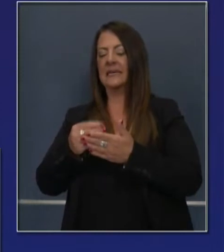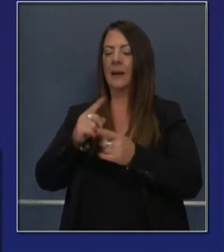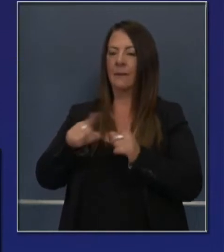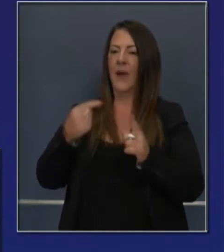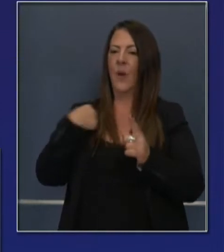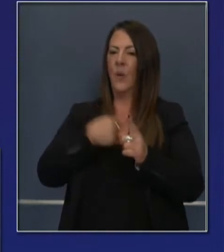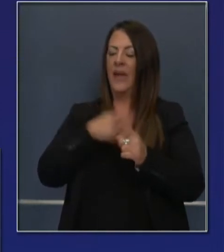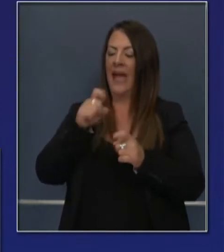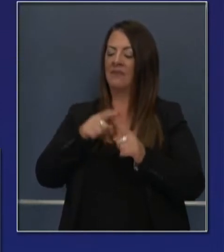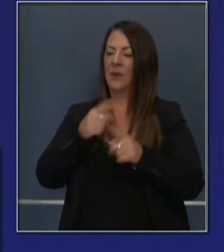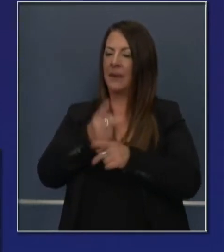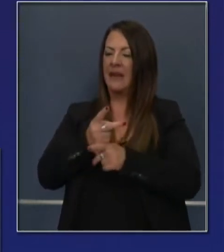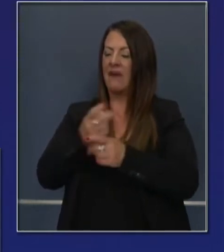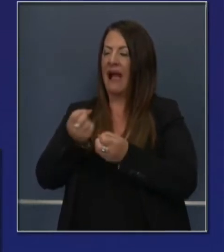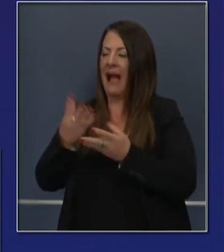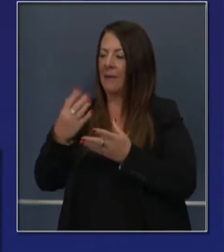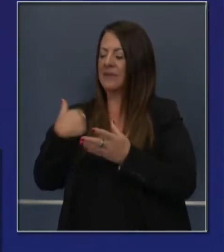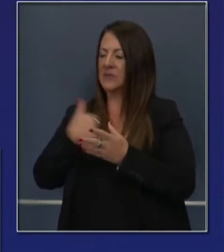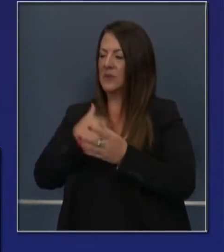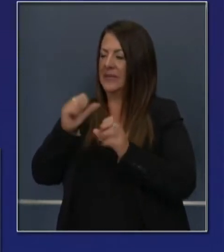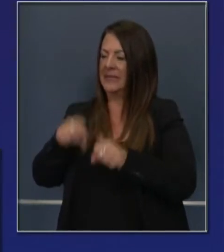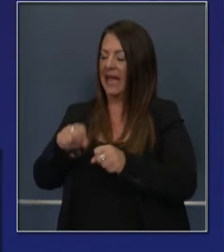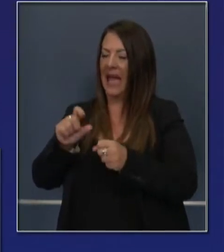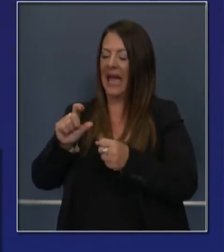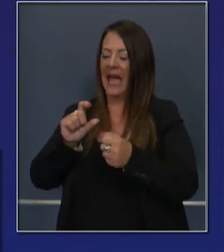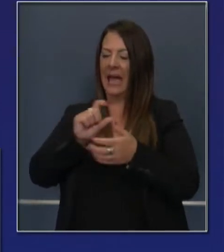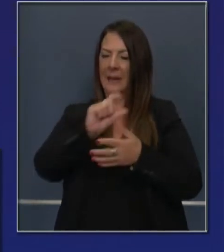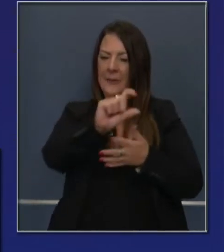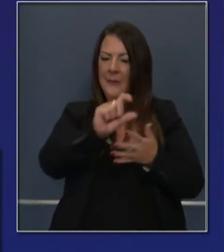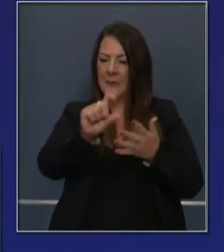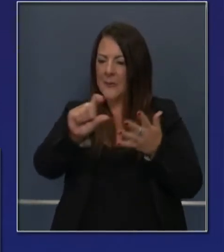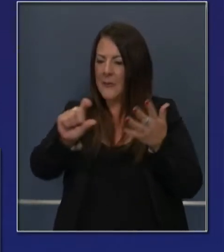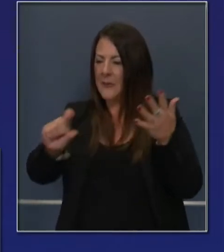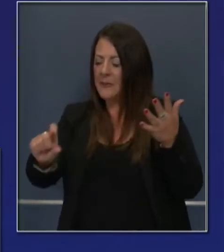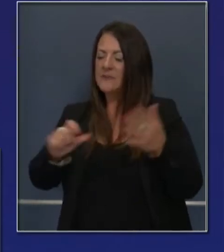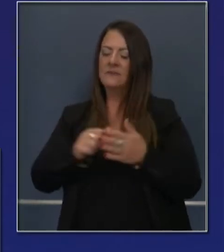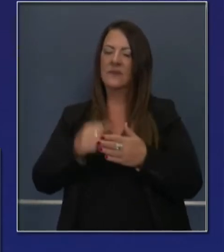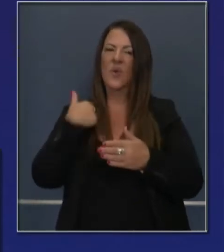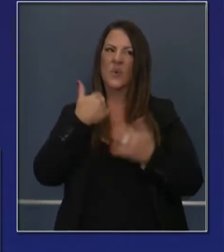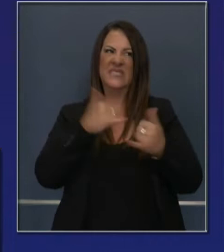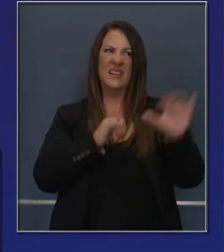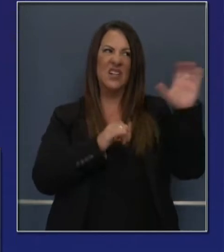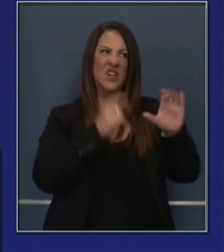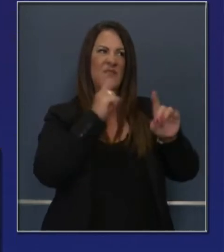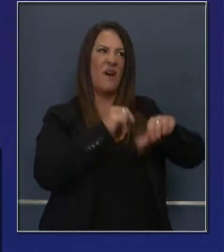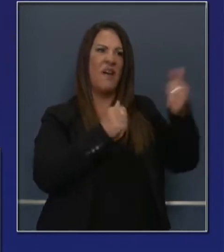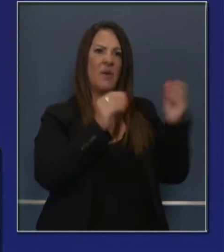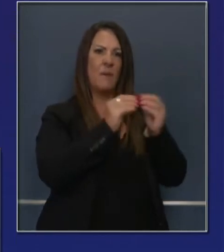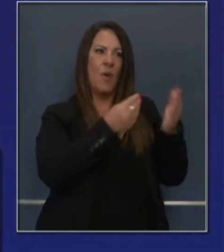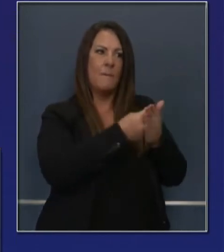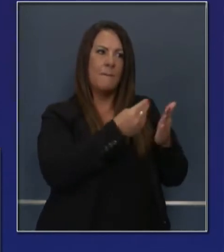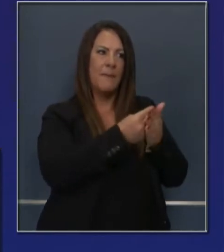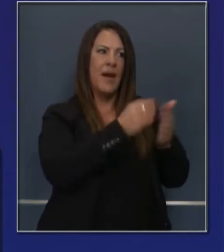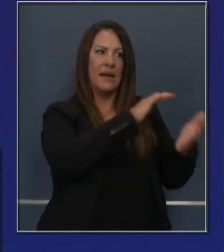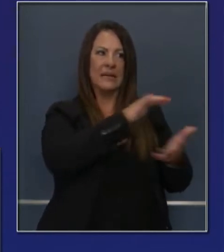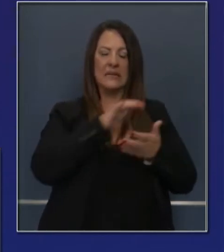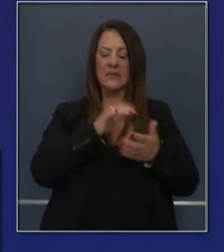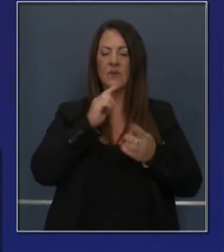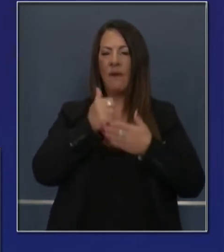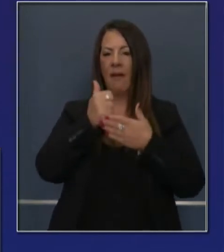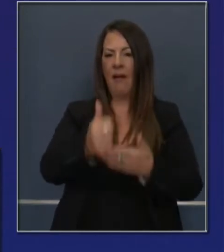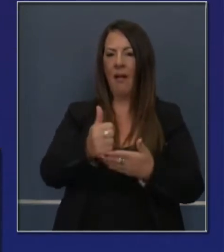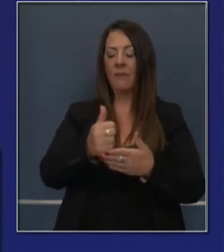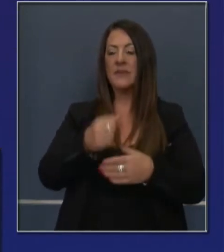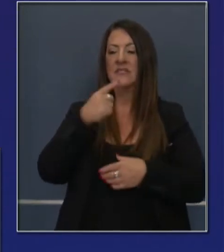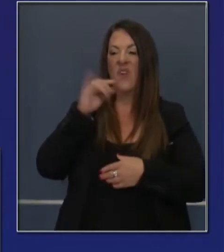to be even more resourceful to see if we can find more resources in addition to the $600 million. These units must be acquired by the end of the